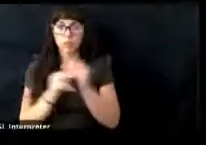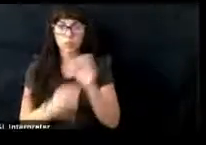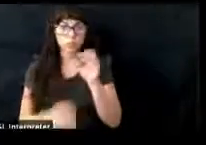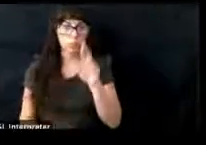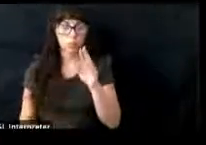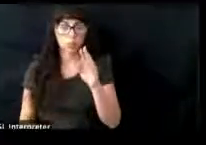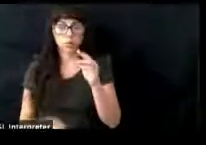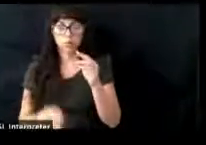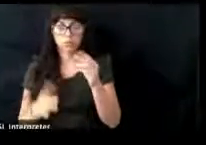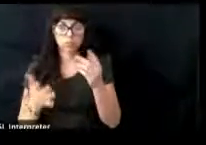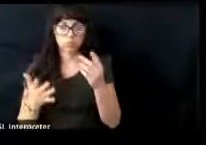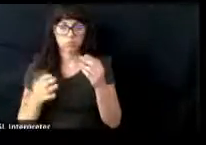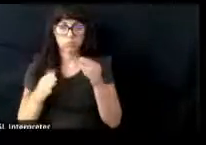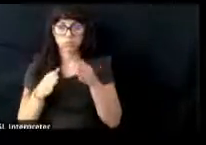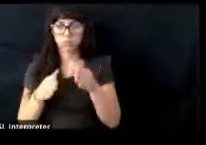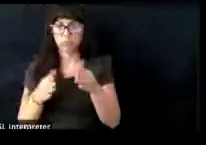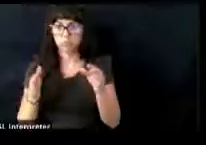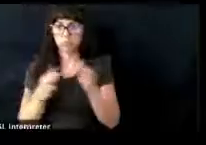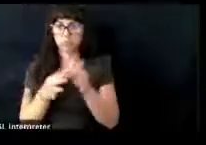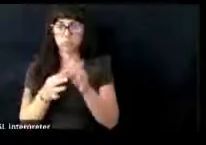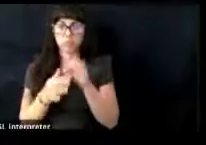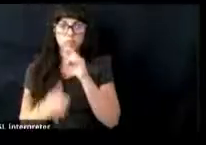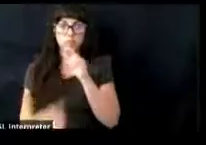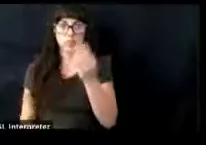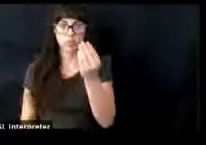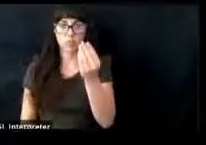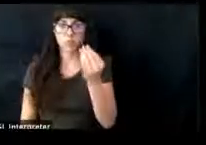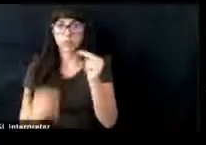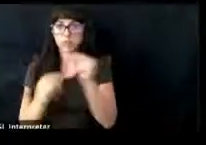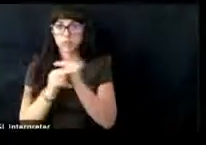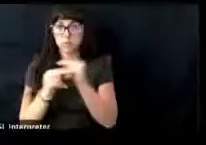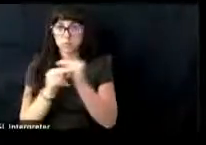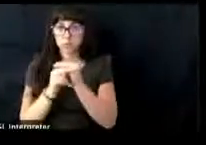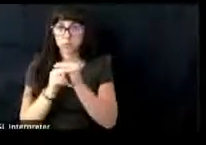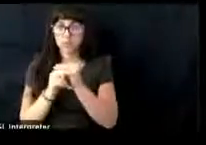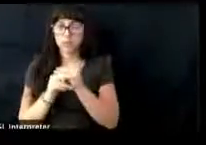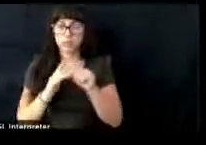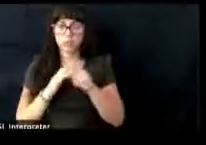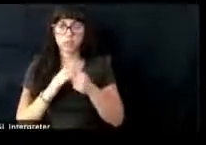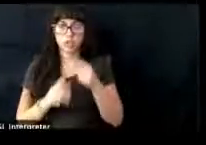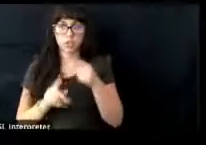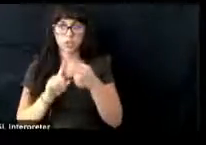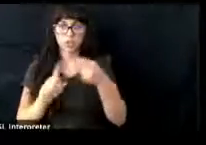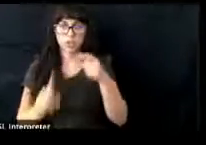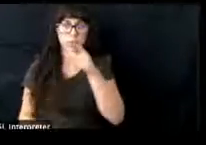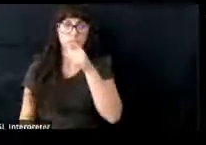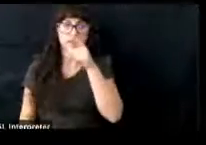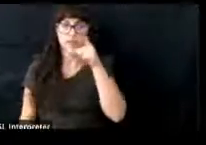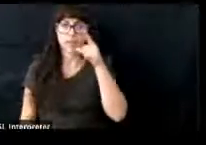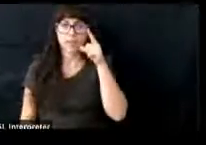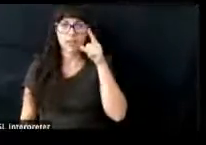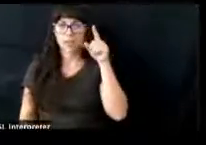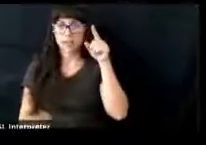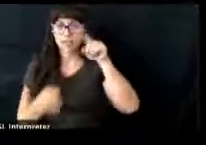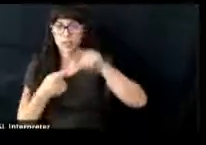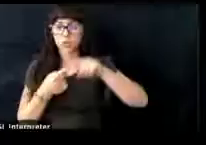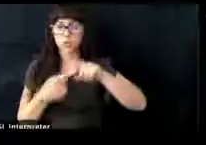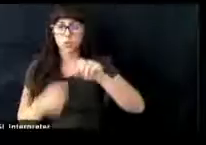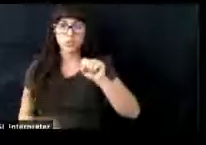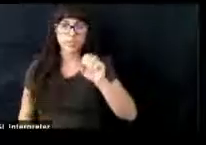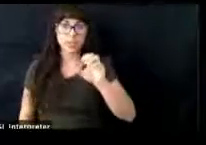that connects us is the 14 freeway, which goes from Lancaster to Santa Clarita to the